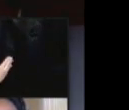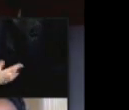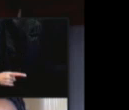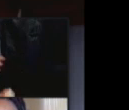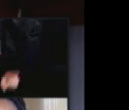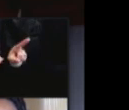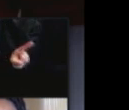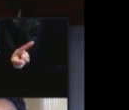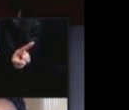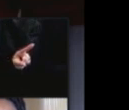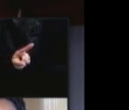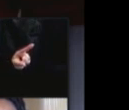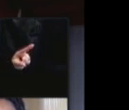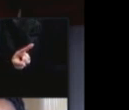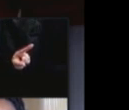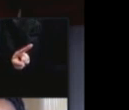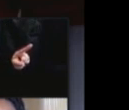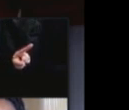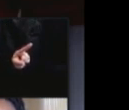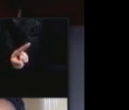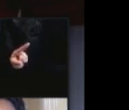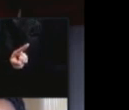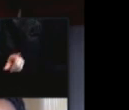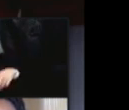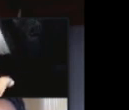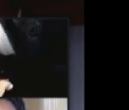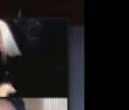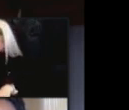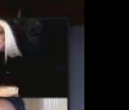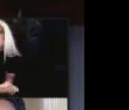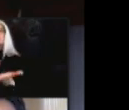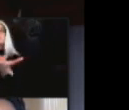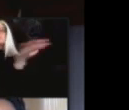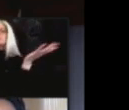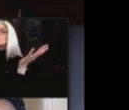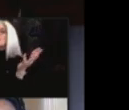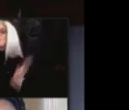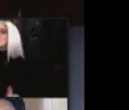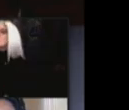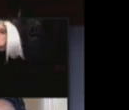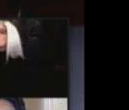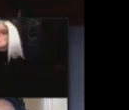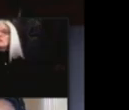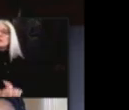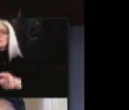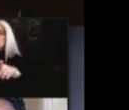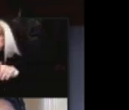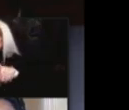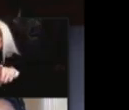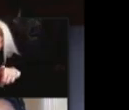okay. Dan, let's open it up to members of the public. Anybody in the chamber that wishes to speak to this item?